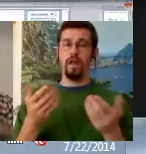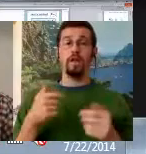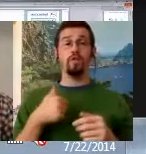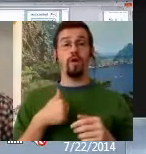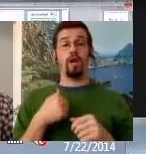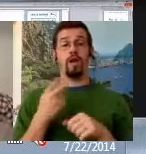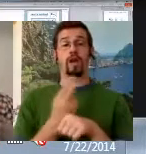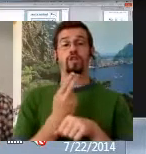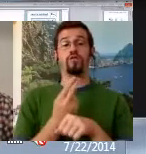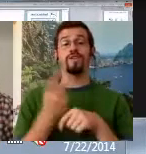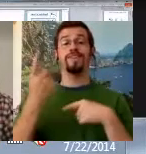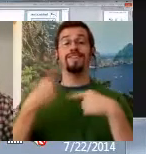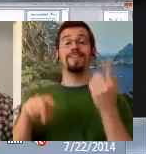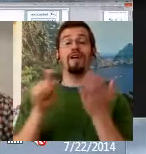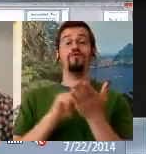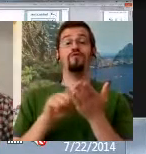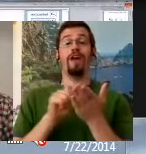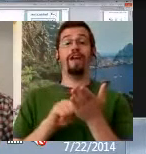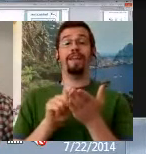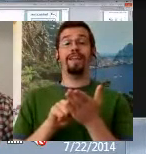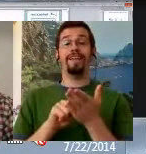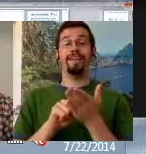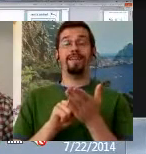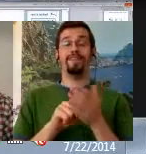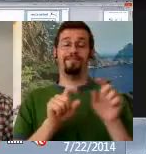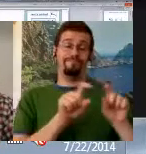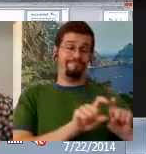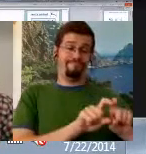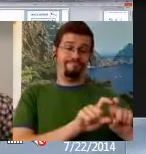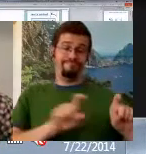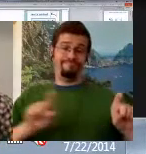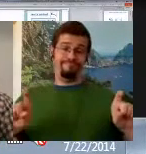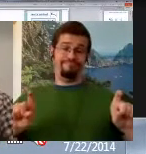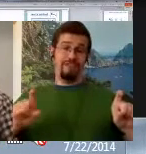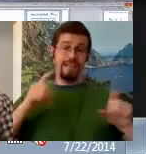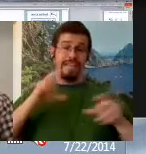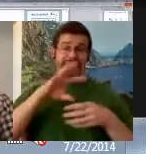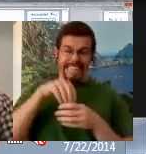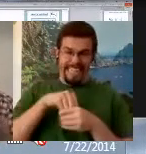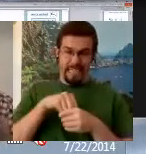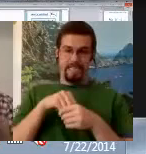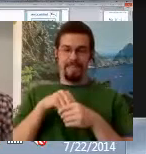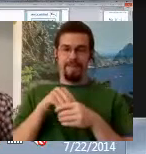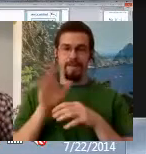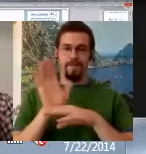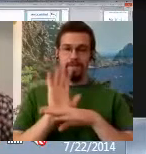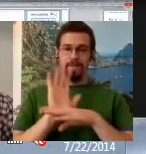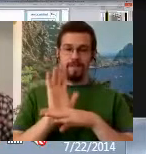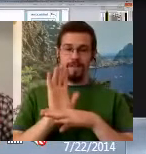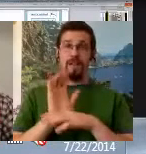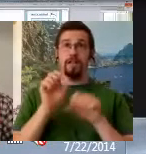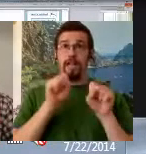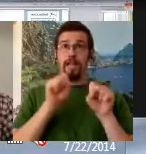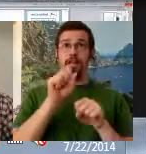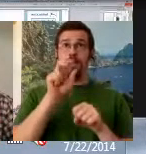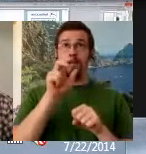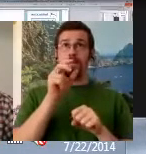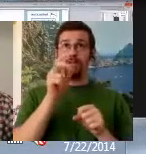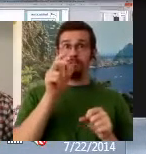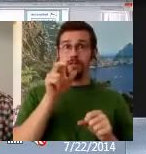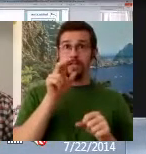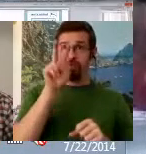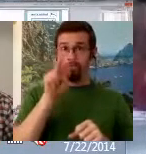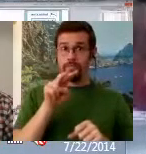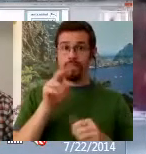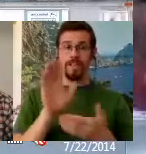writing subtitle, and so deaf they can read that and understand the meaning of the song.